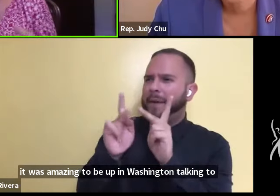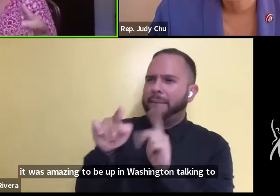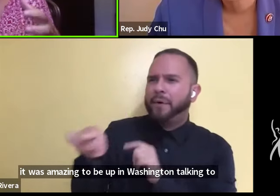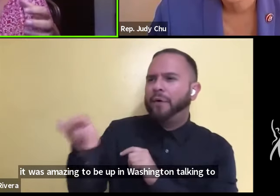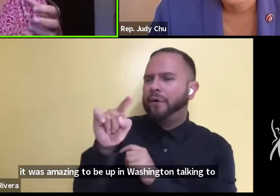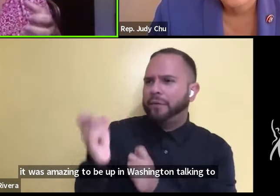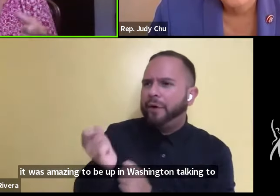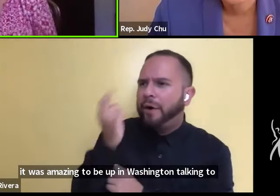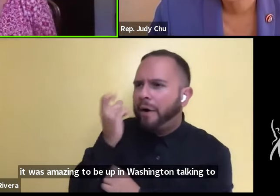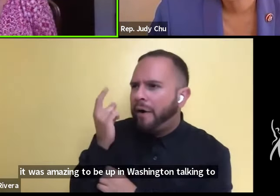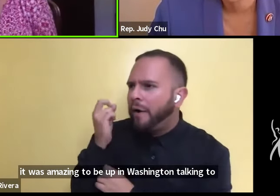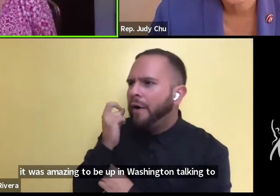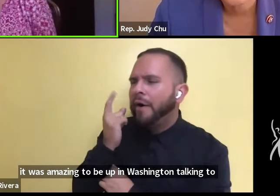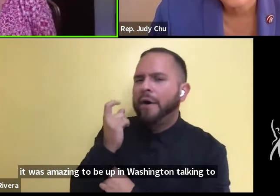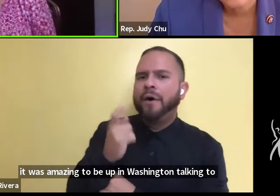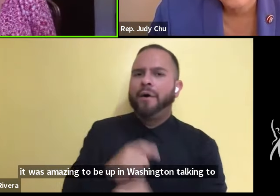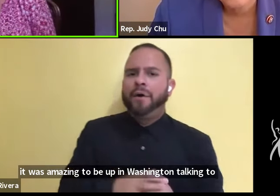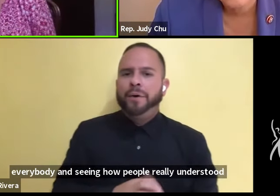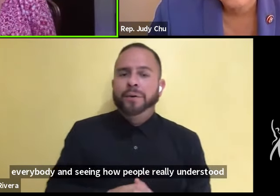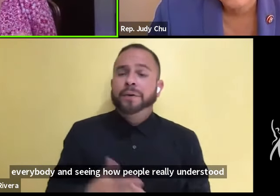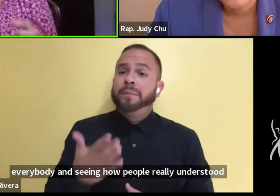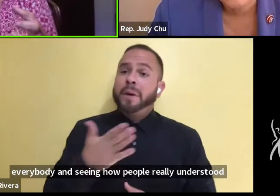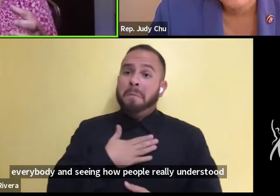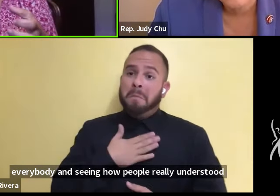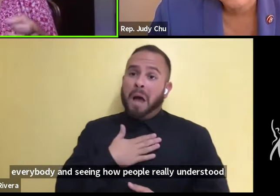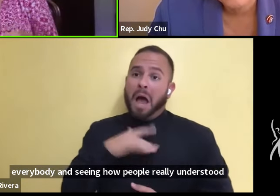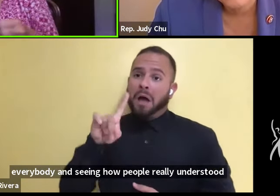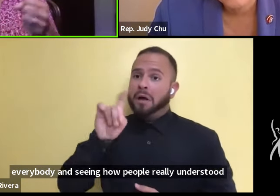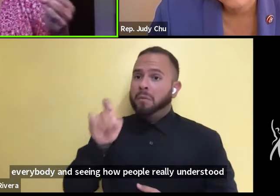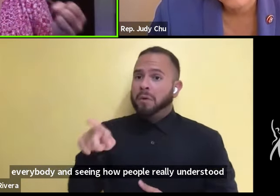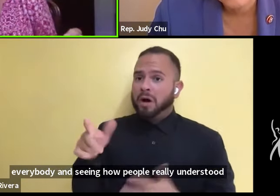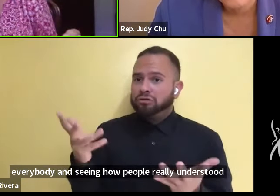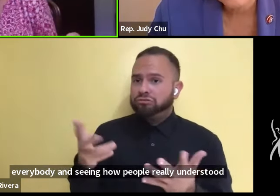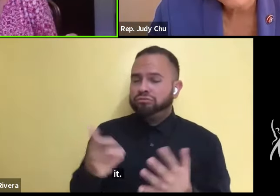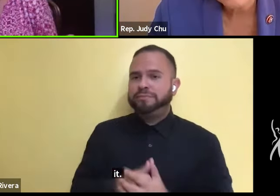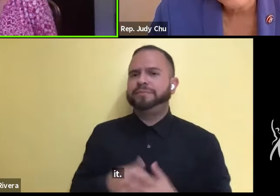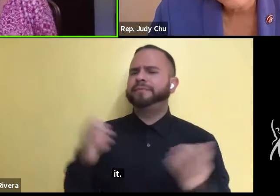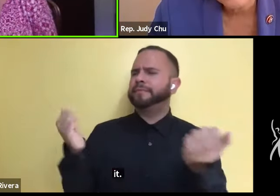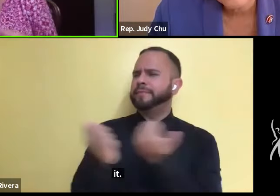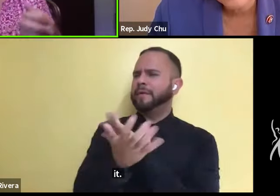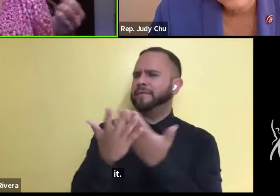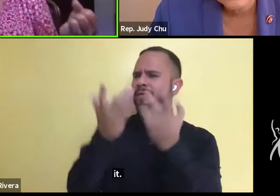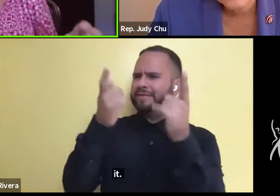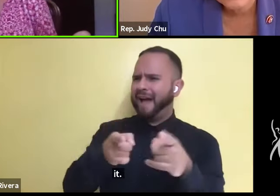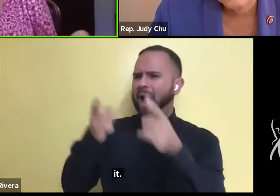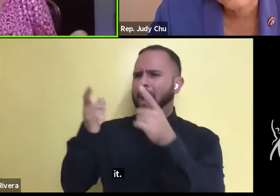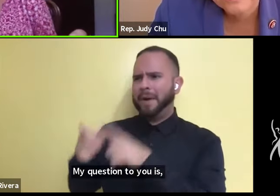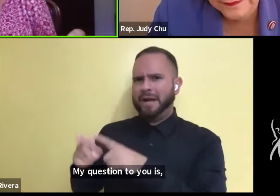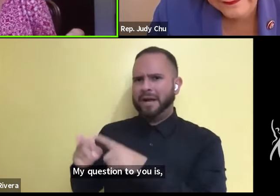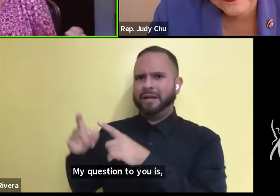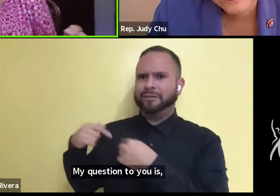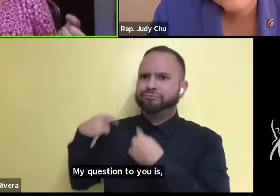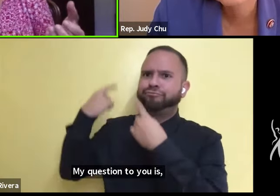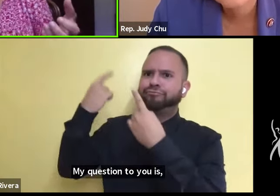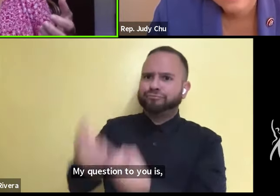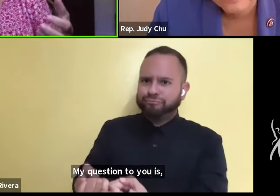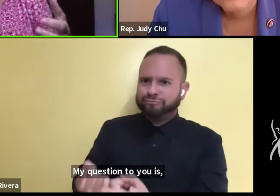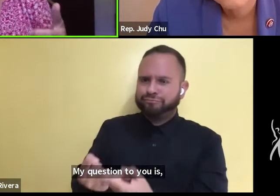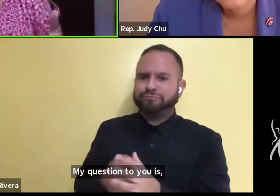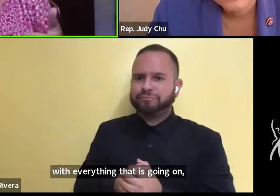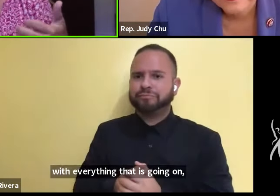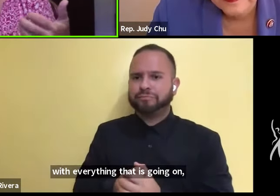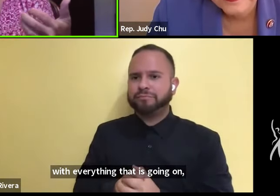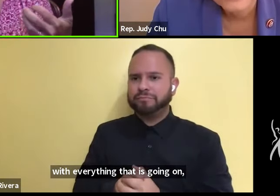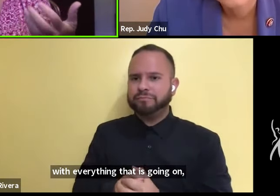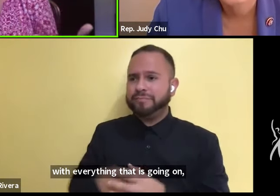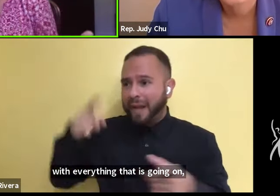it. My question to you is, with everything that's going on, and even though there's agreement on it,